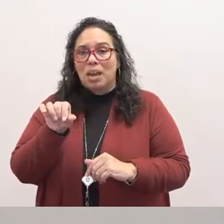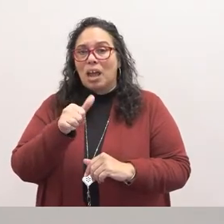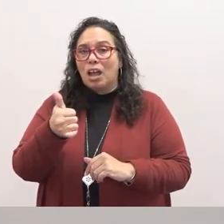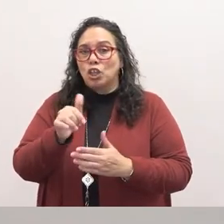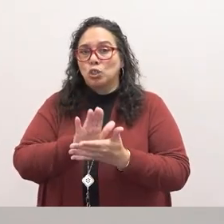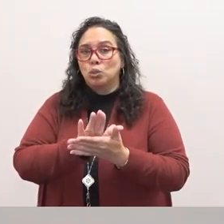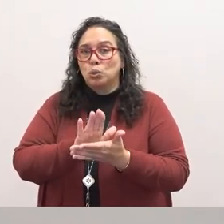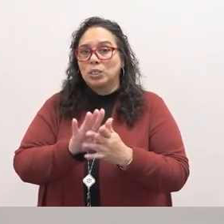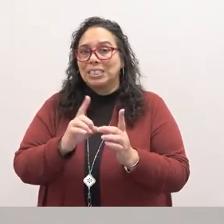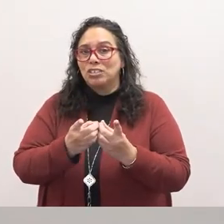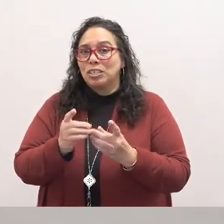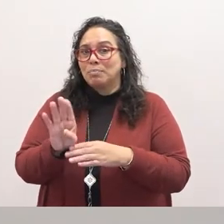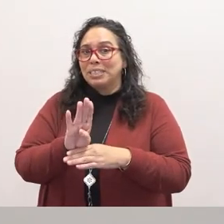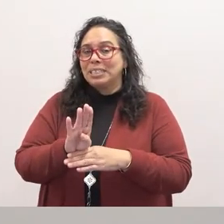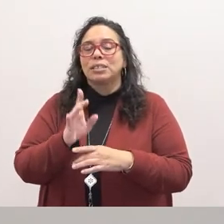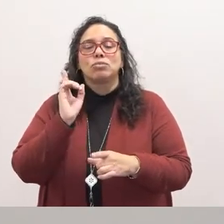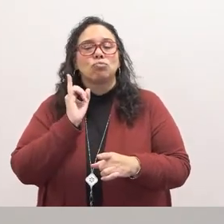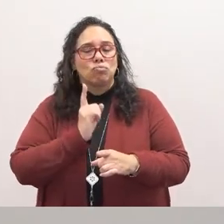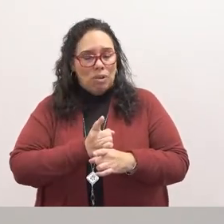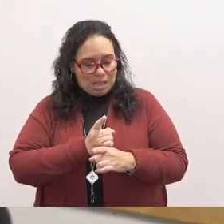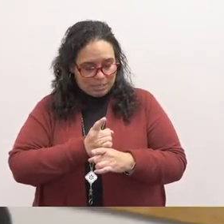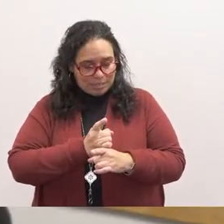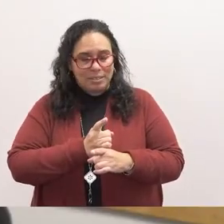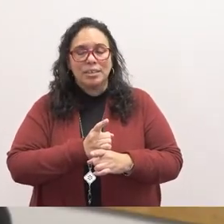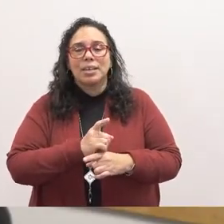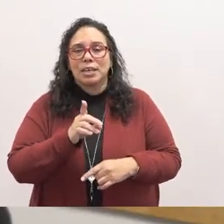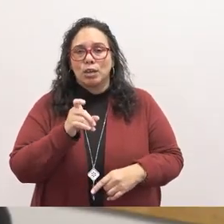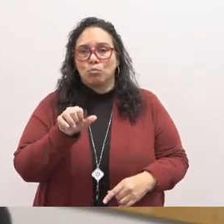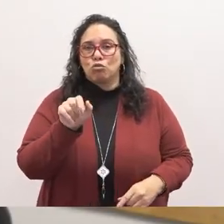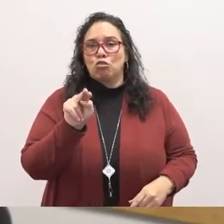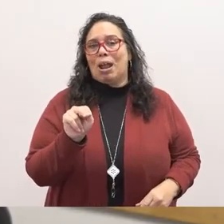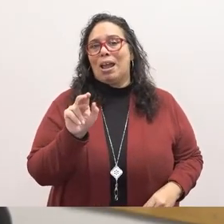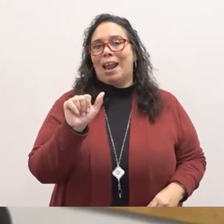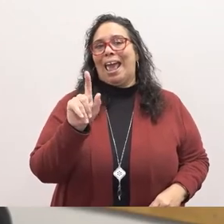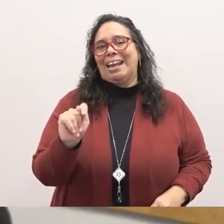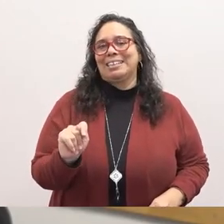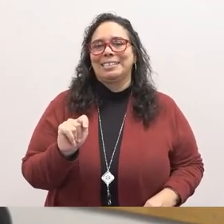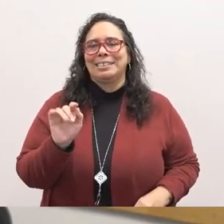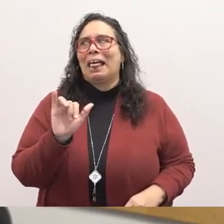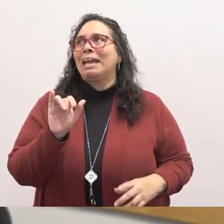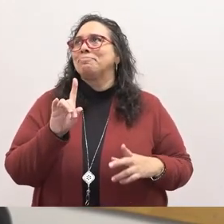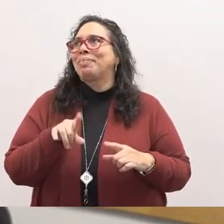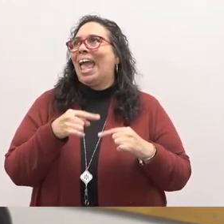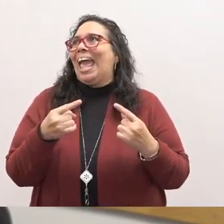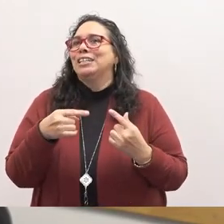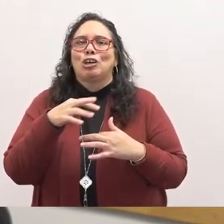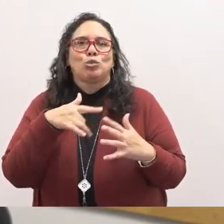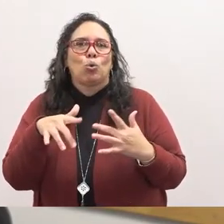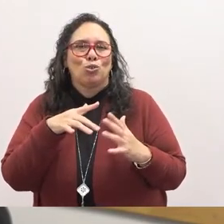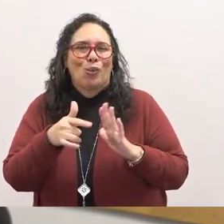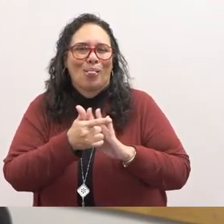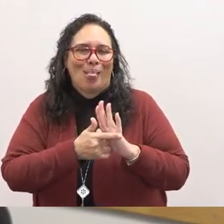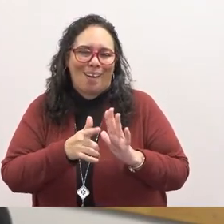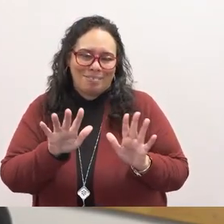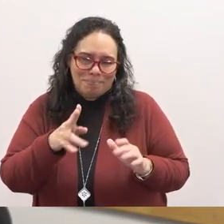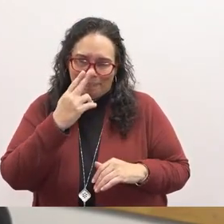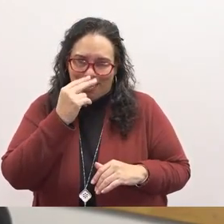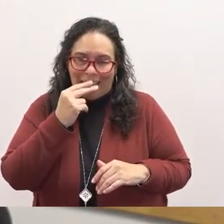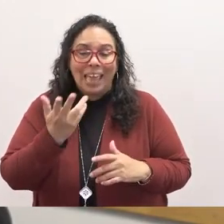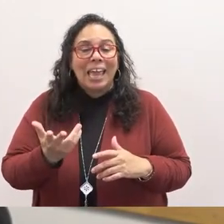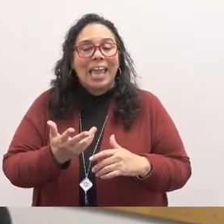district business. Right. And I often call the Brown Act sort of an antisocial law. And what I mean by that is if you